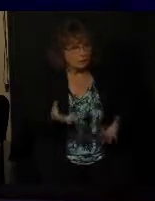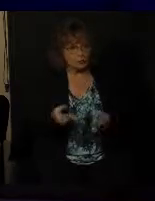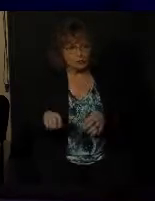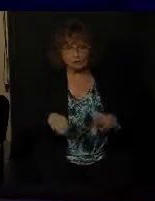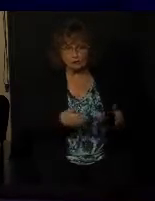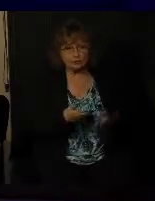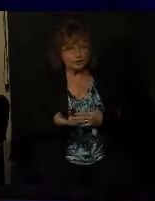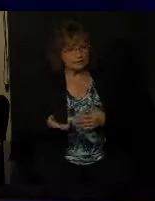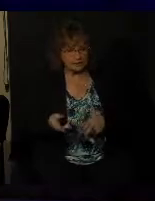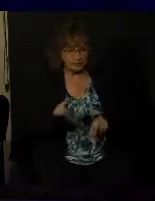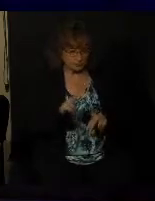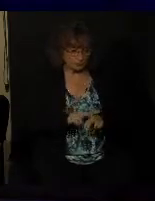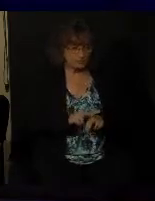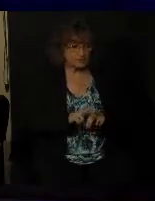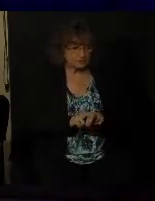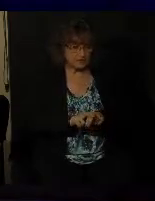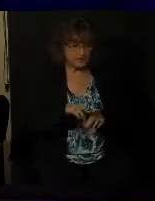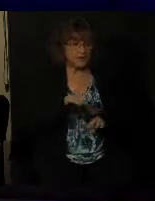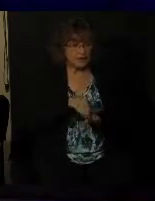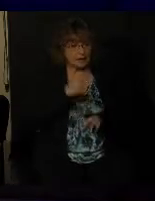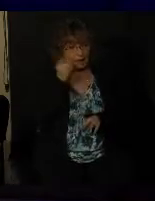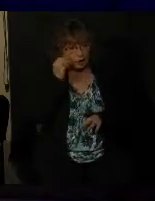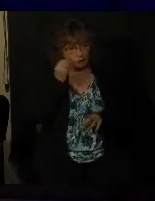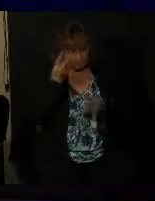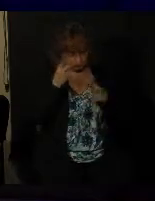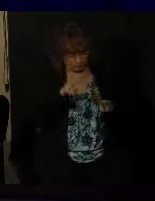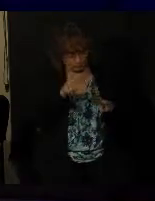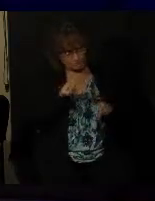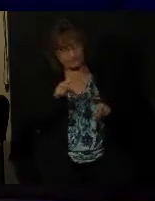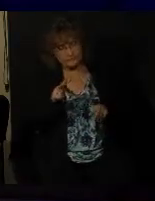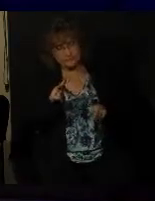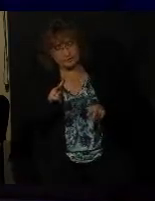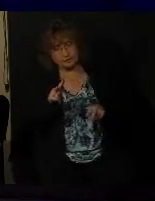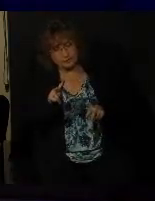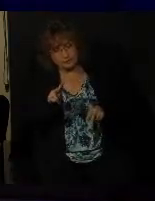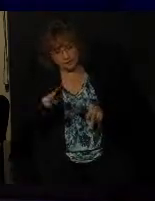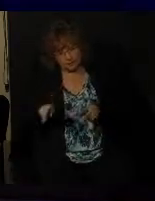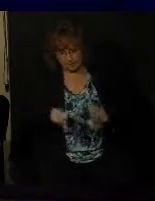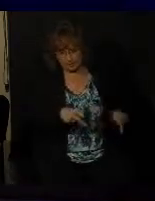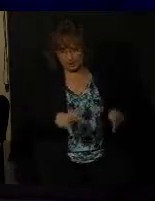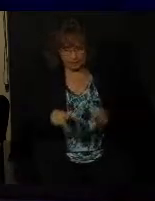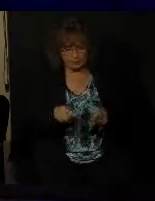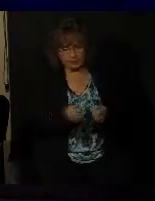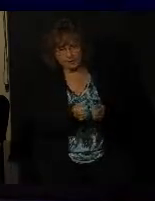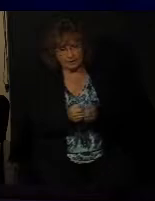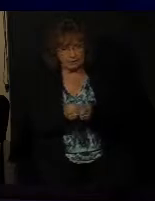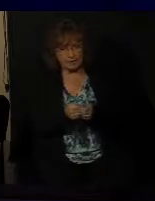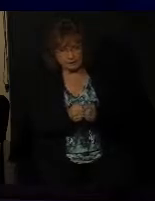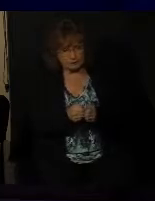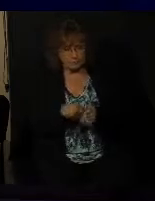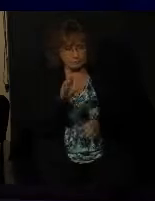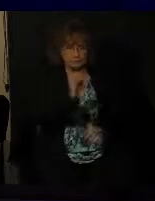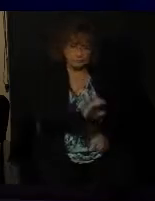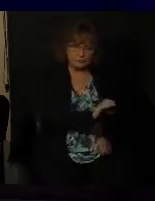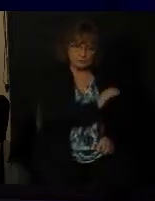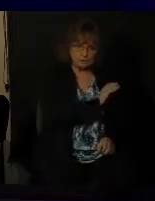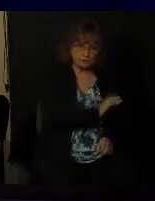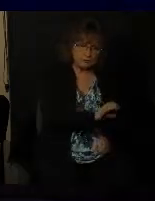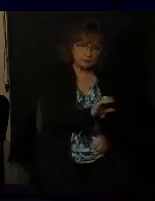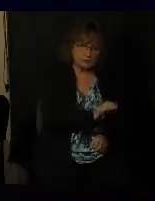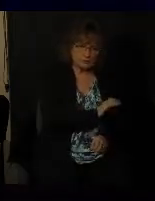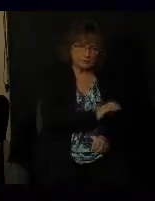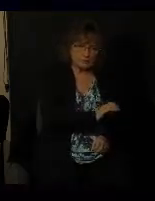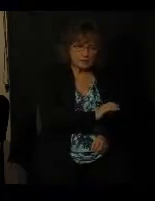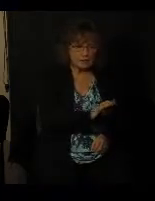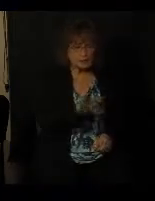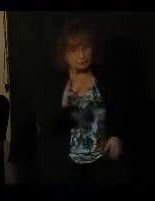Lord willing, it'll always be that clear. And Vince said to Kenny, I'll never forget it. He looked at him and said,